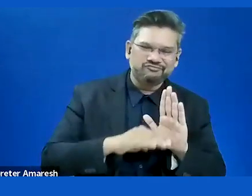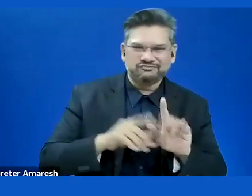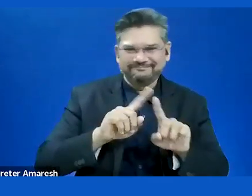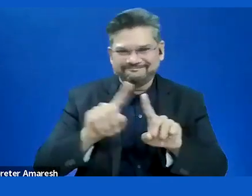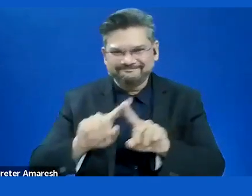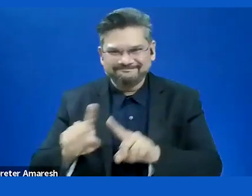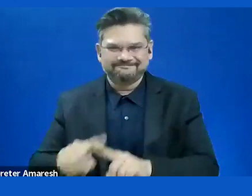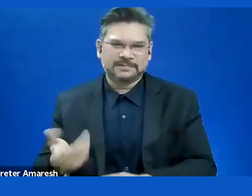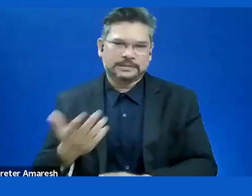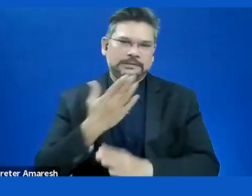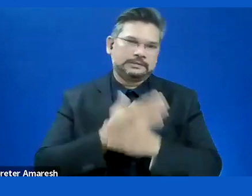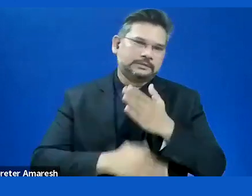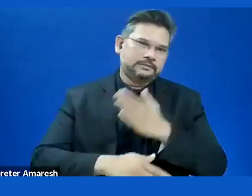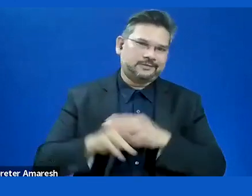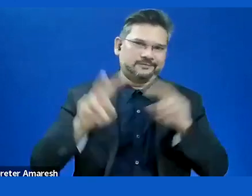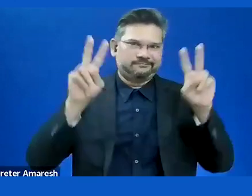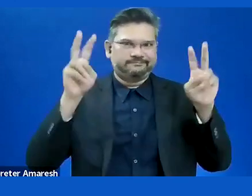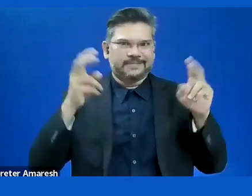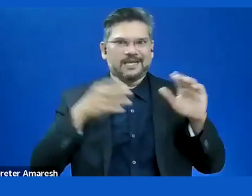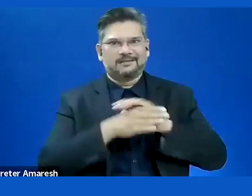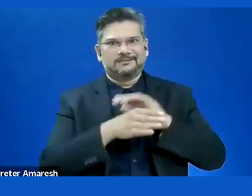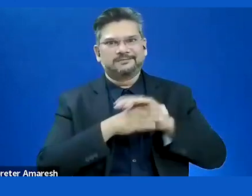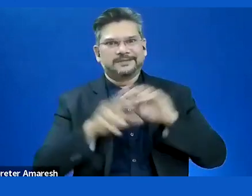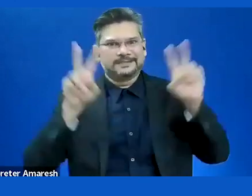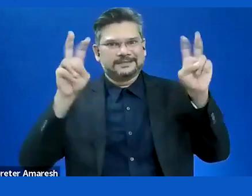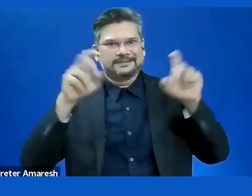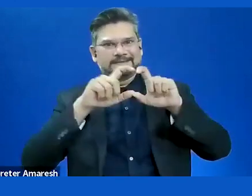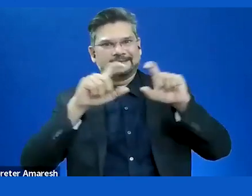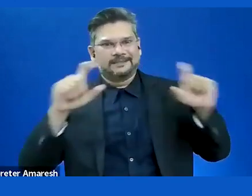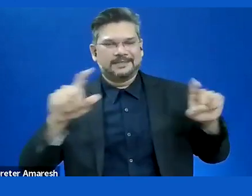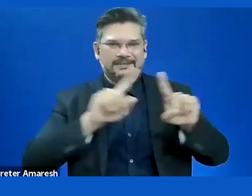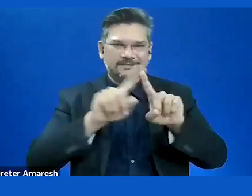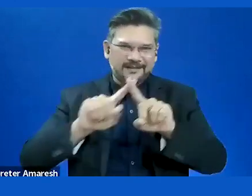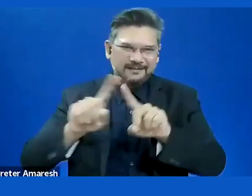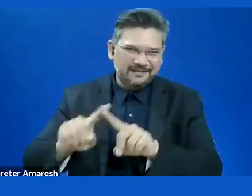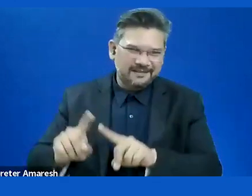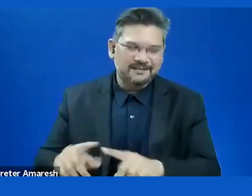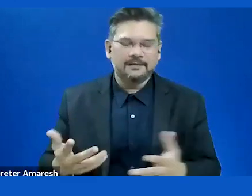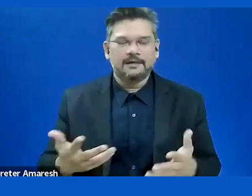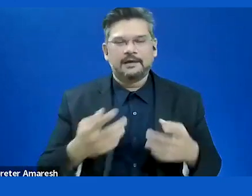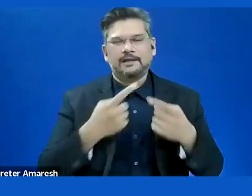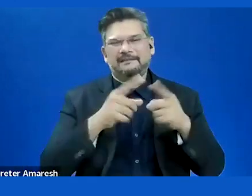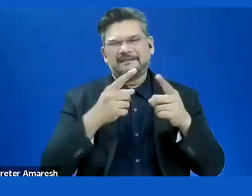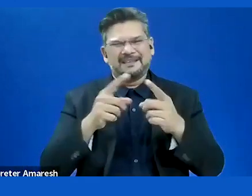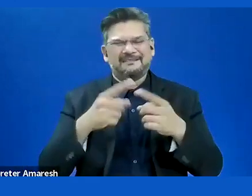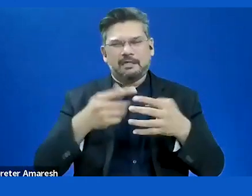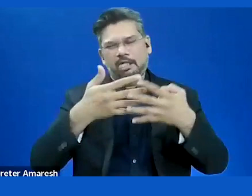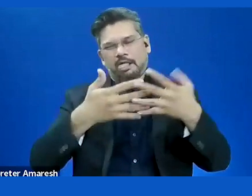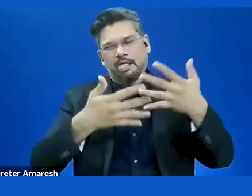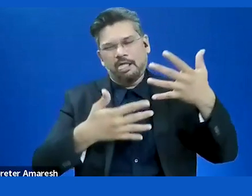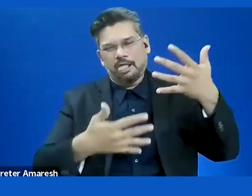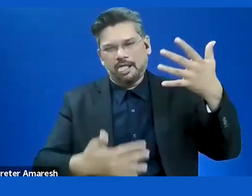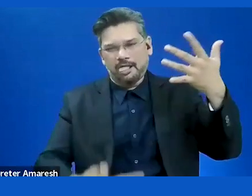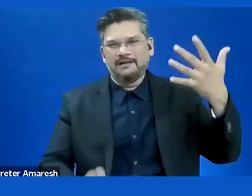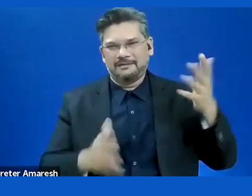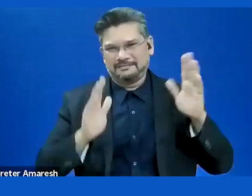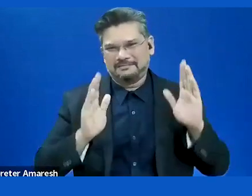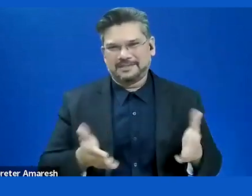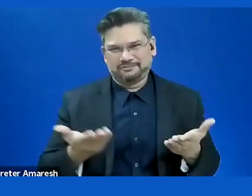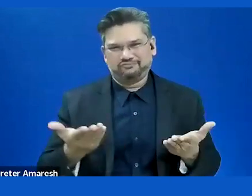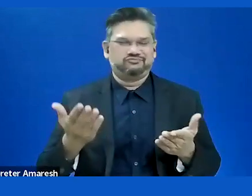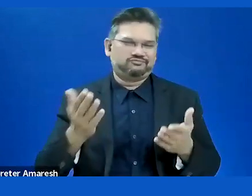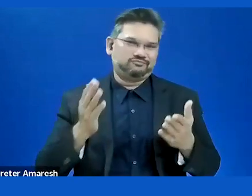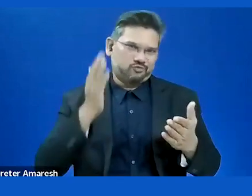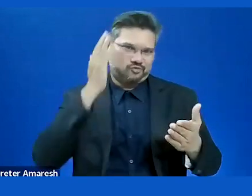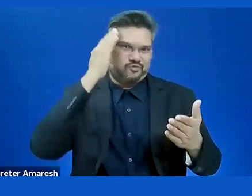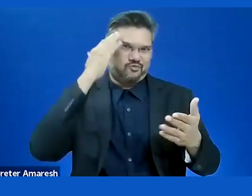and lots of things that aren't official standards, but are still documents that people need to look at. So there's a lot to know. And I